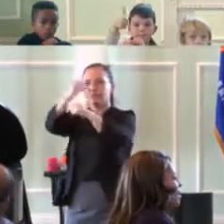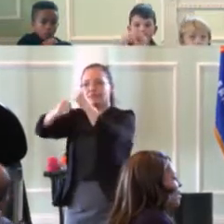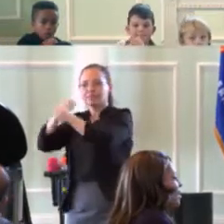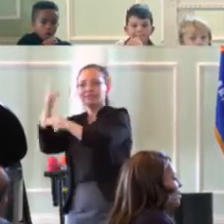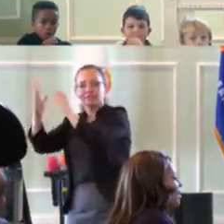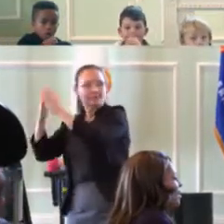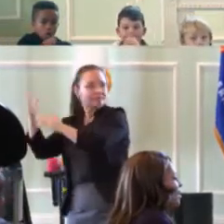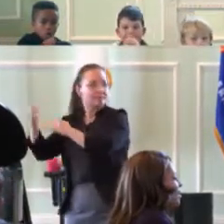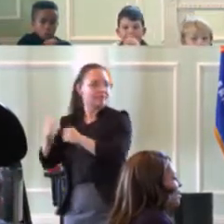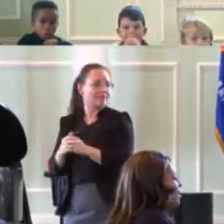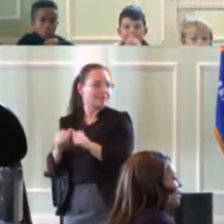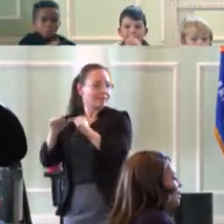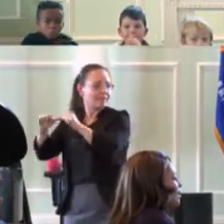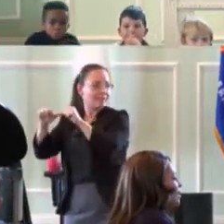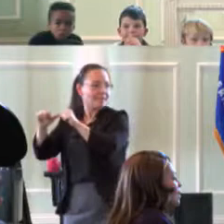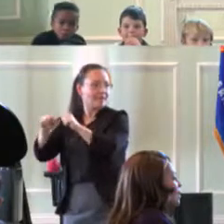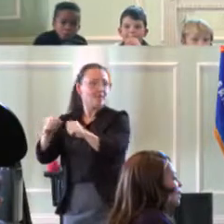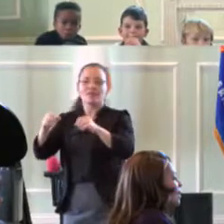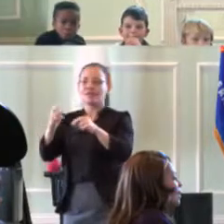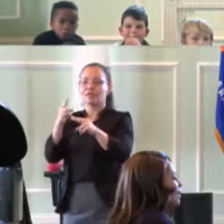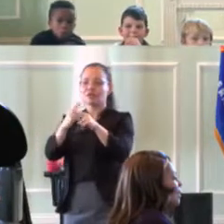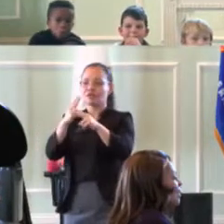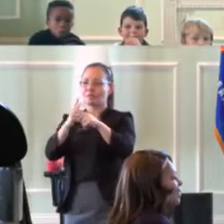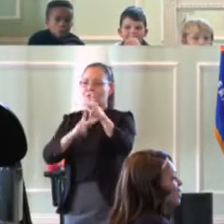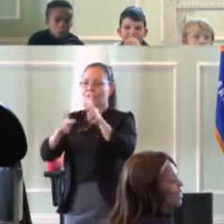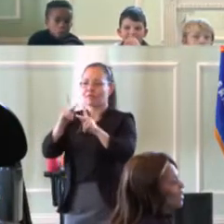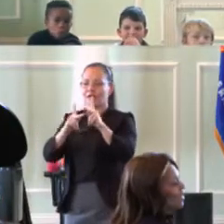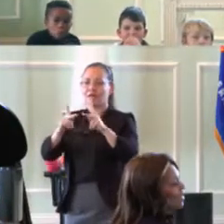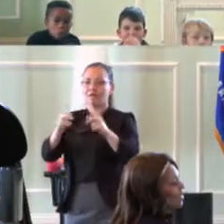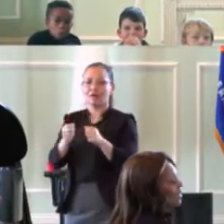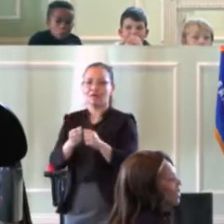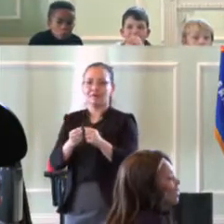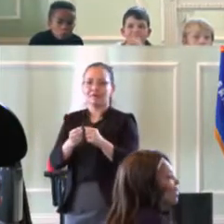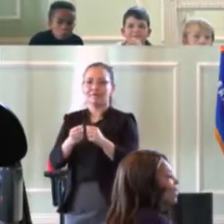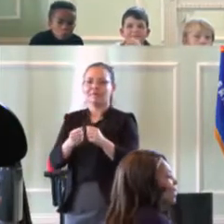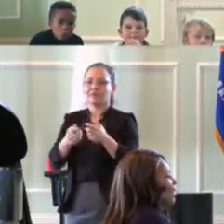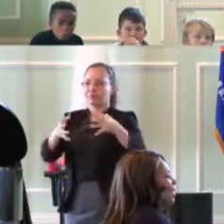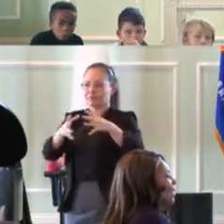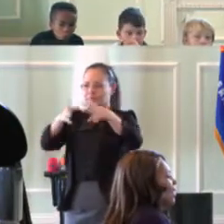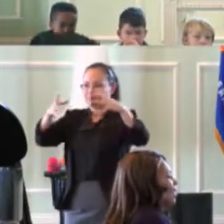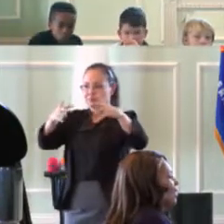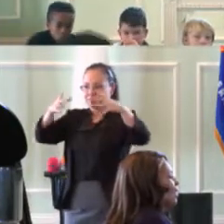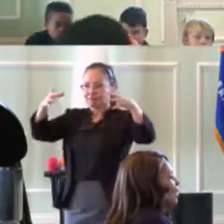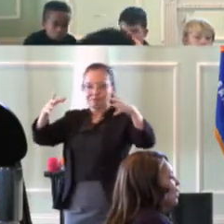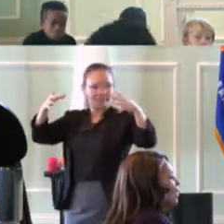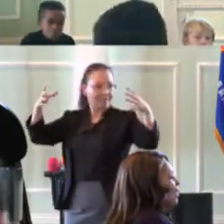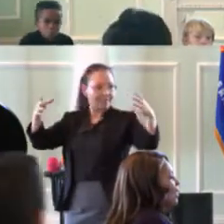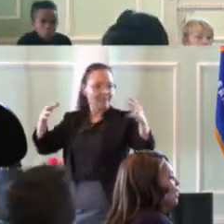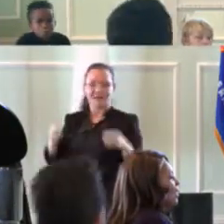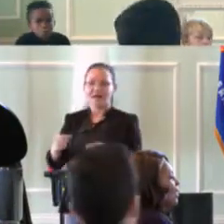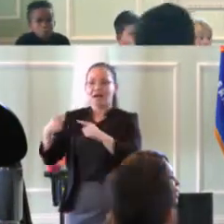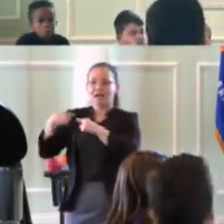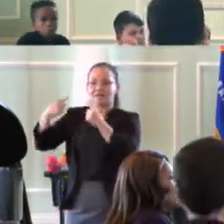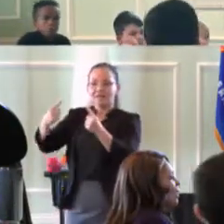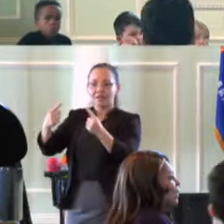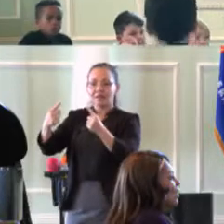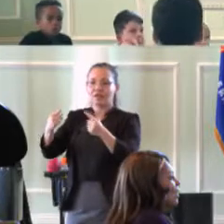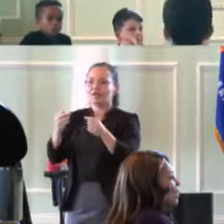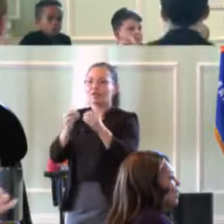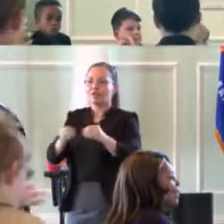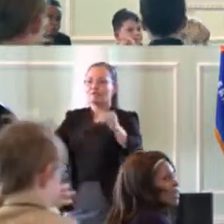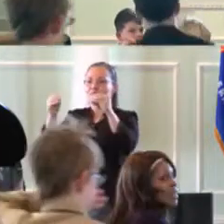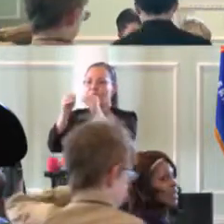Over the years, that number of people grew and grew and grew until pretty soon there were